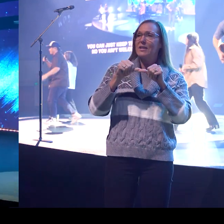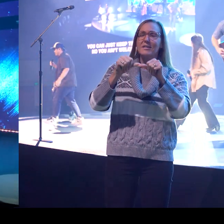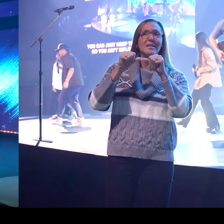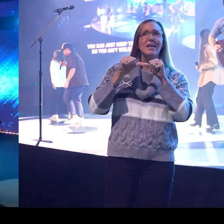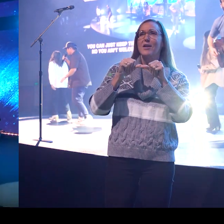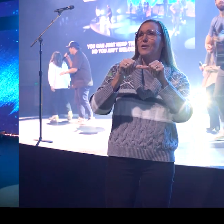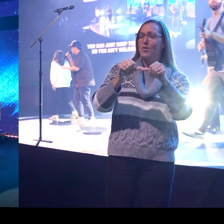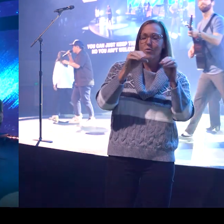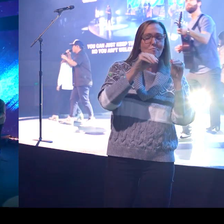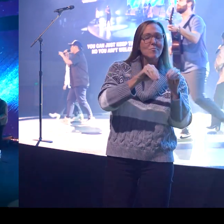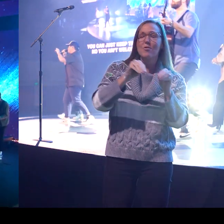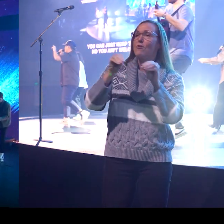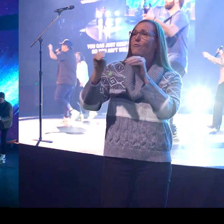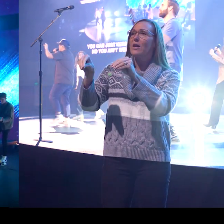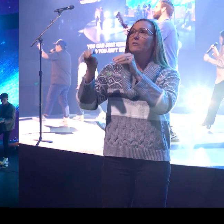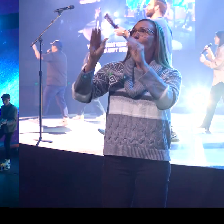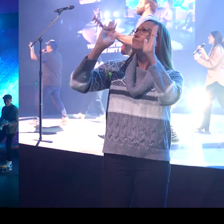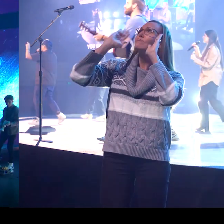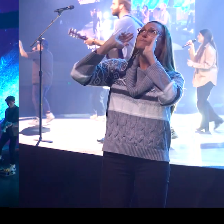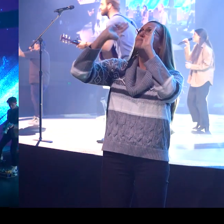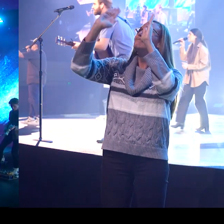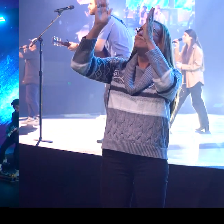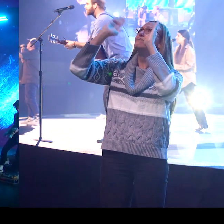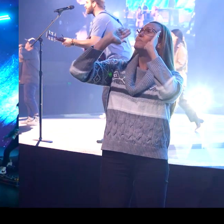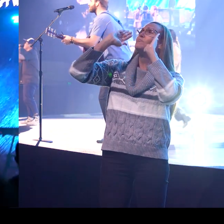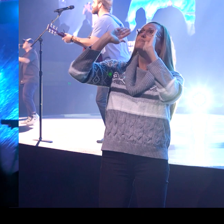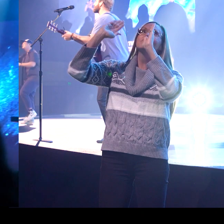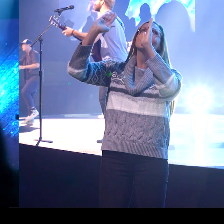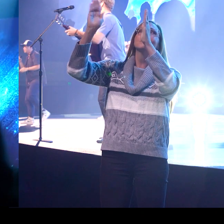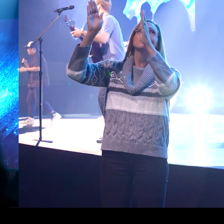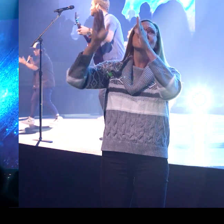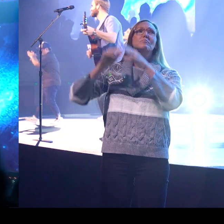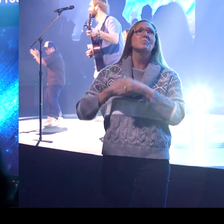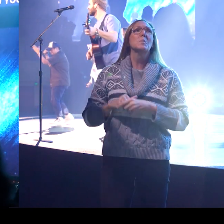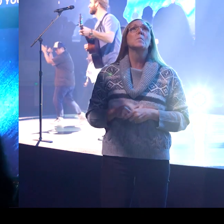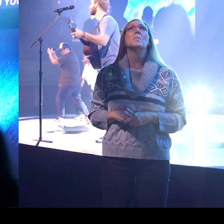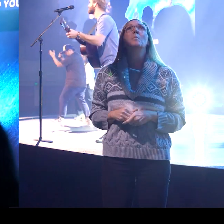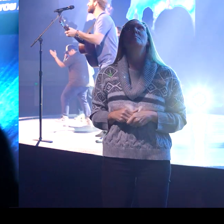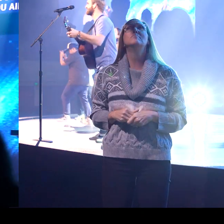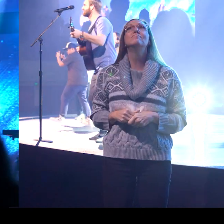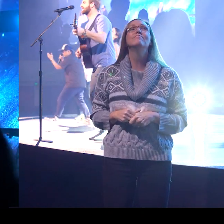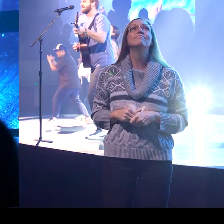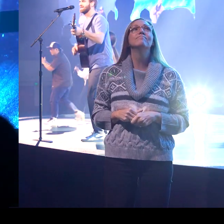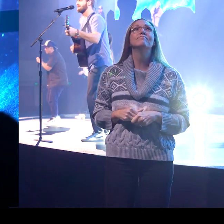yeah. No, you ain't welcome here.